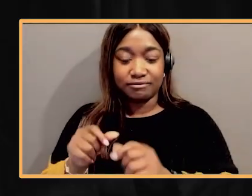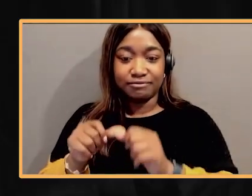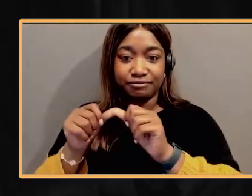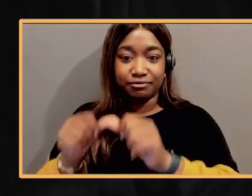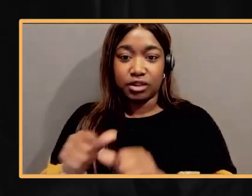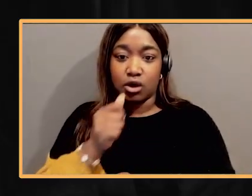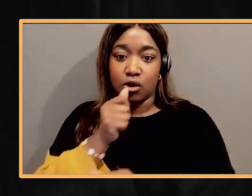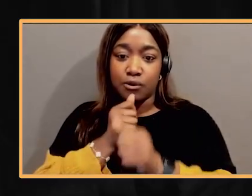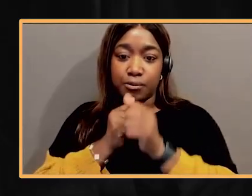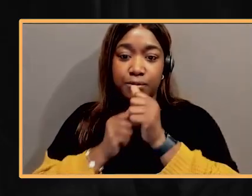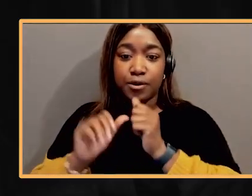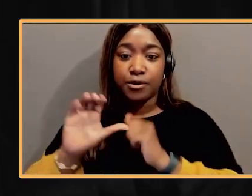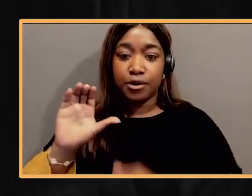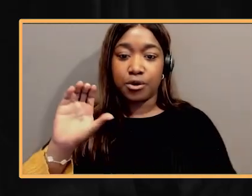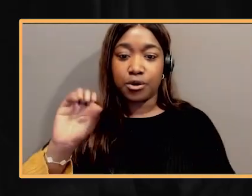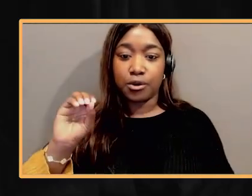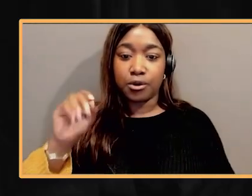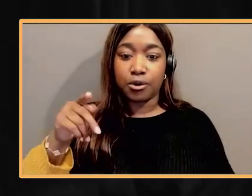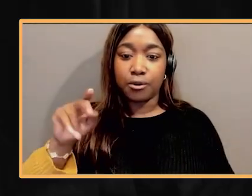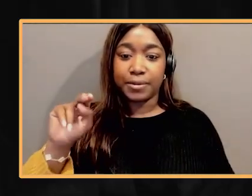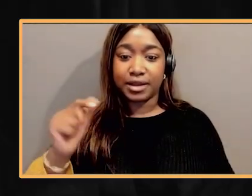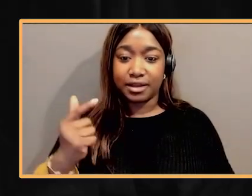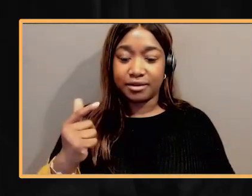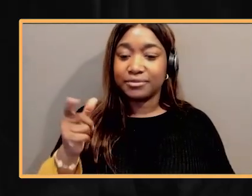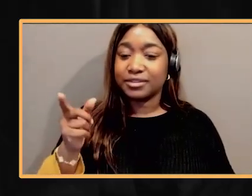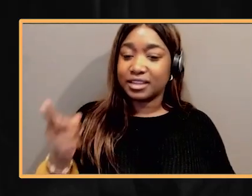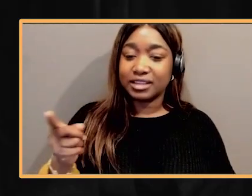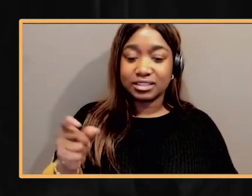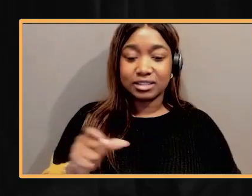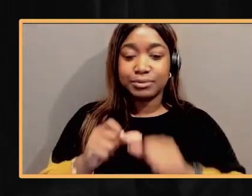perpetuated through this constant,